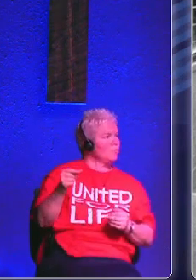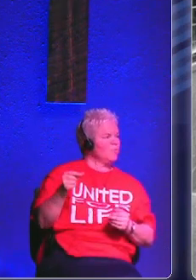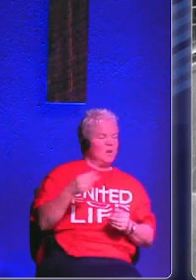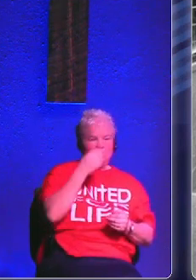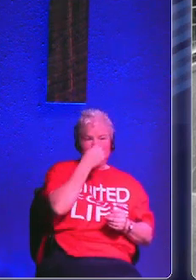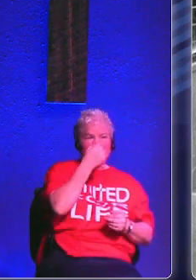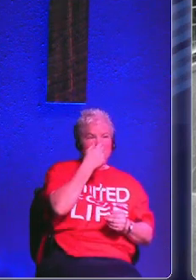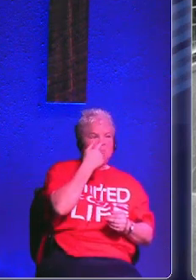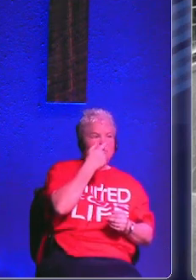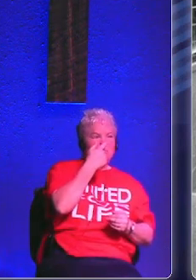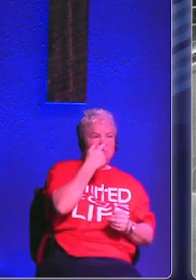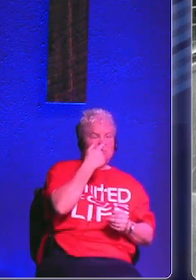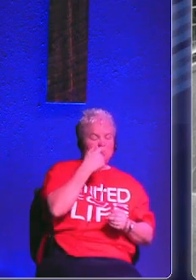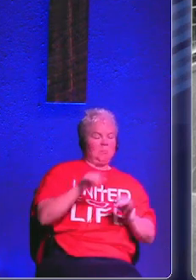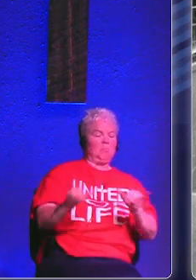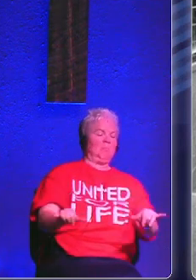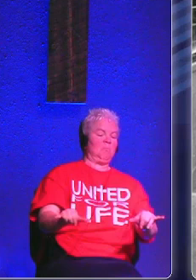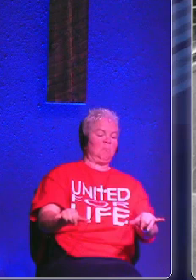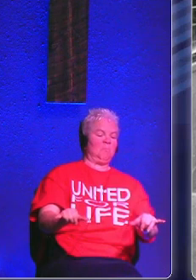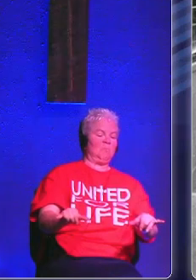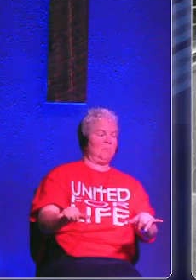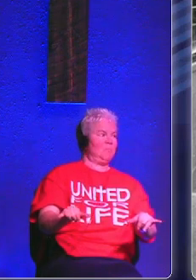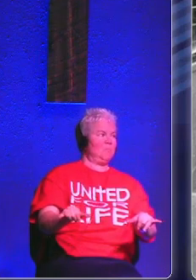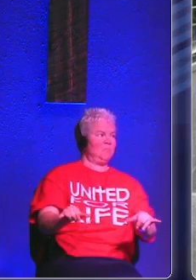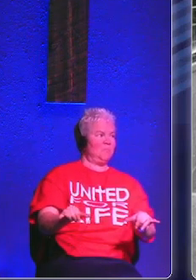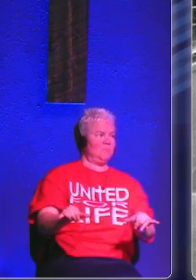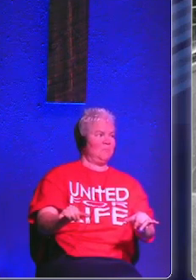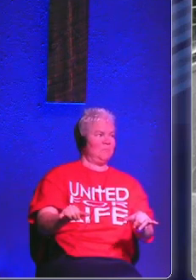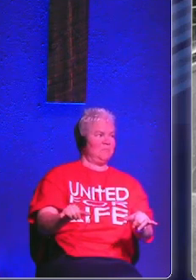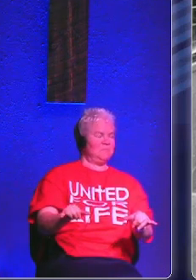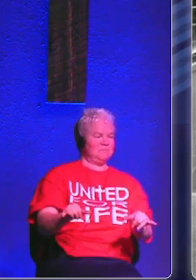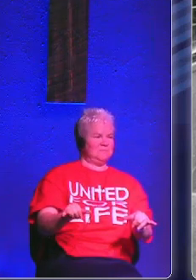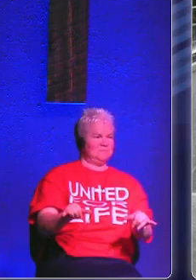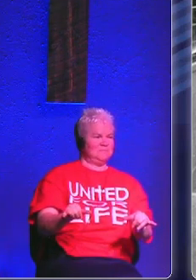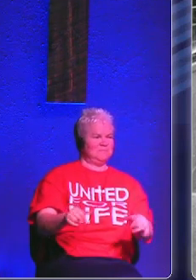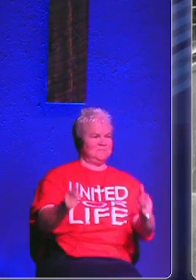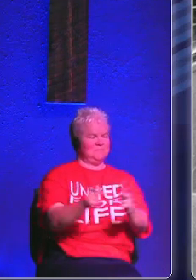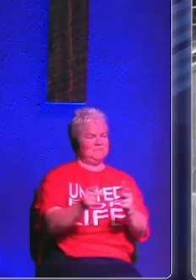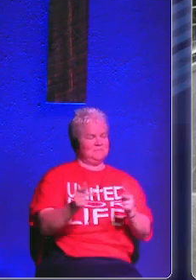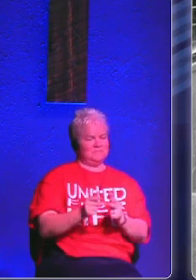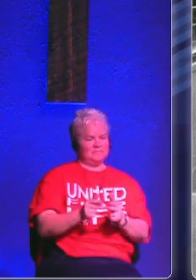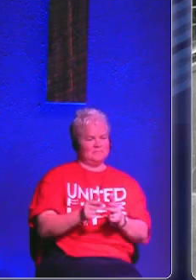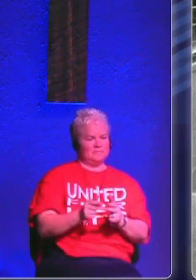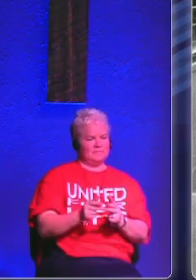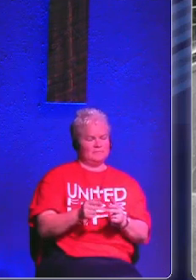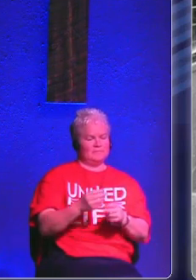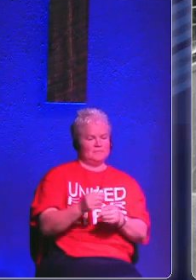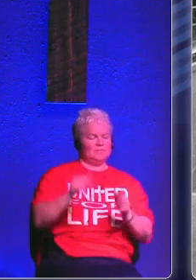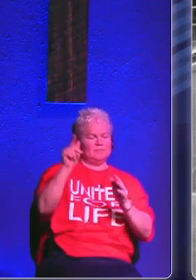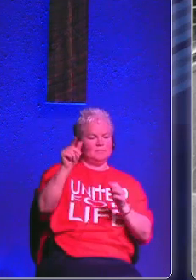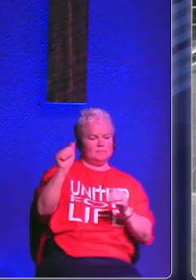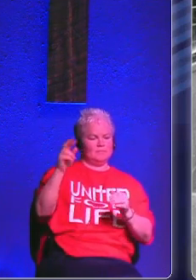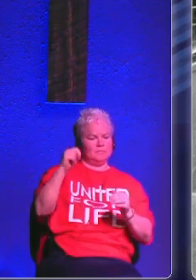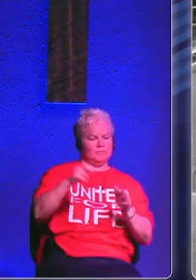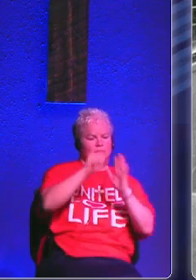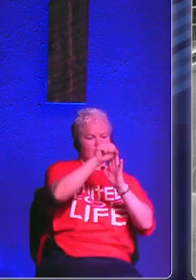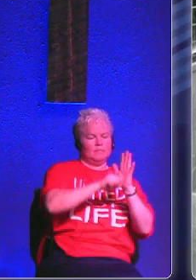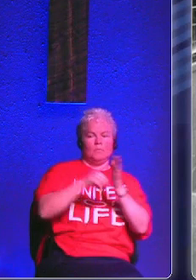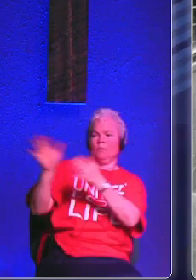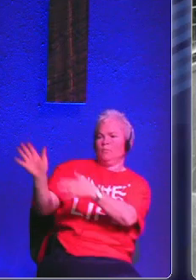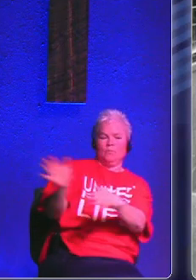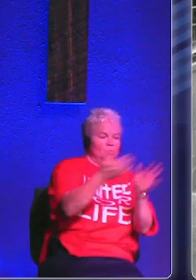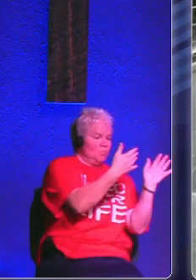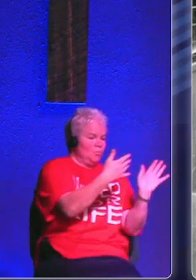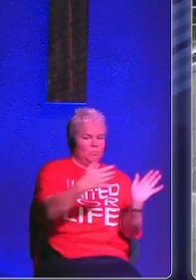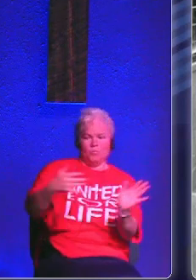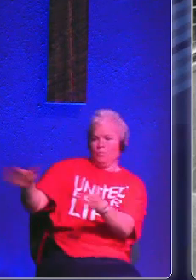that smell can stay right there instead of being blown away. Now, in places like the plains in Kansas, the wind